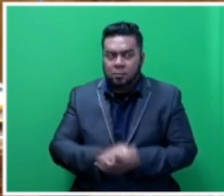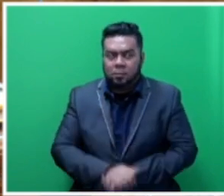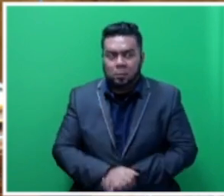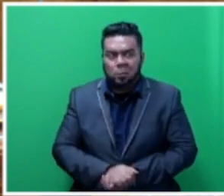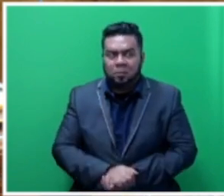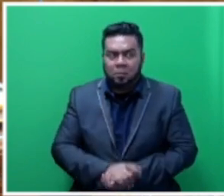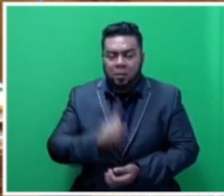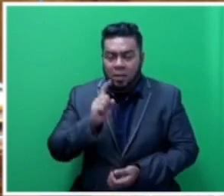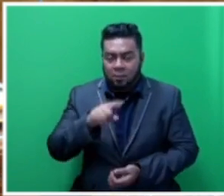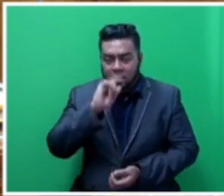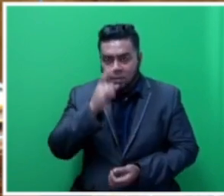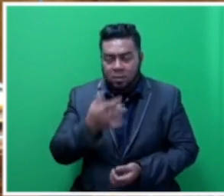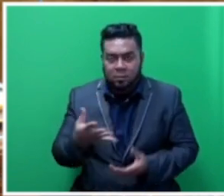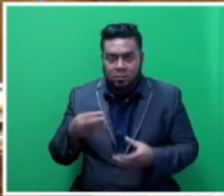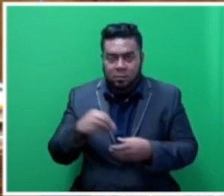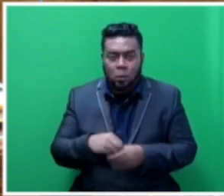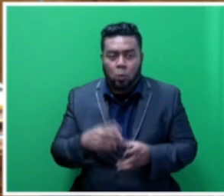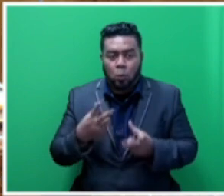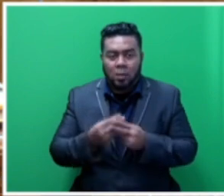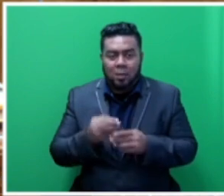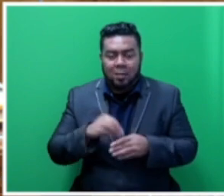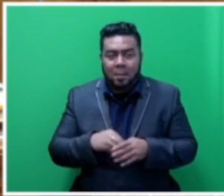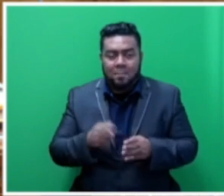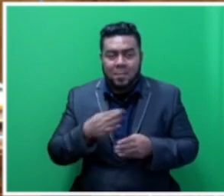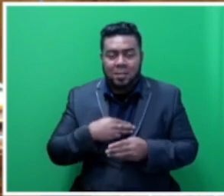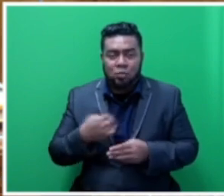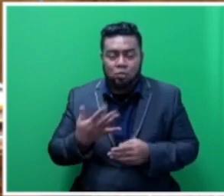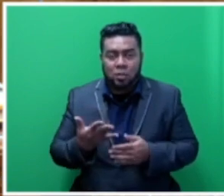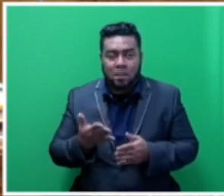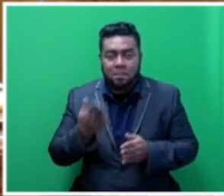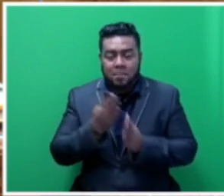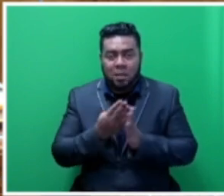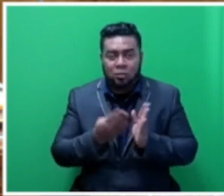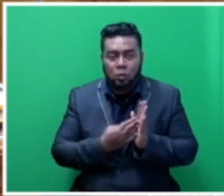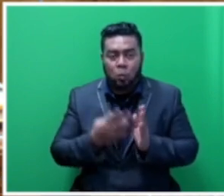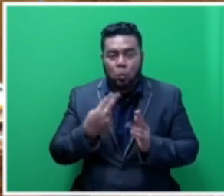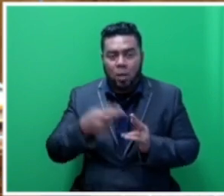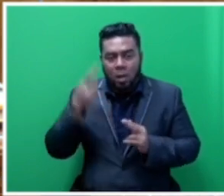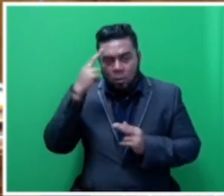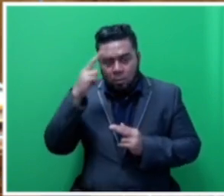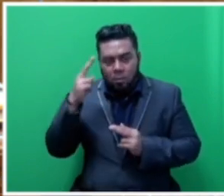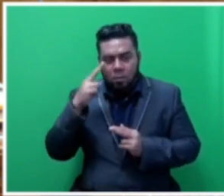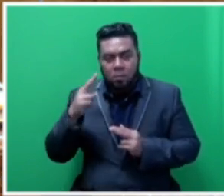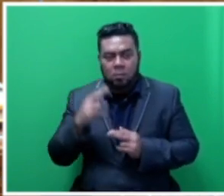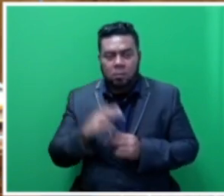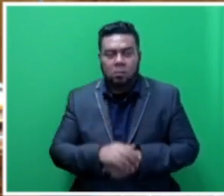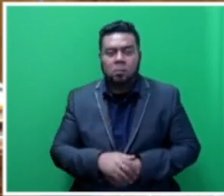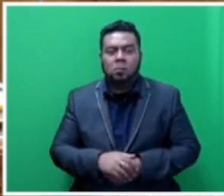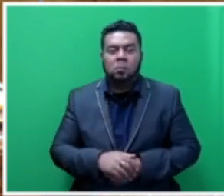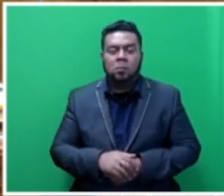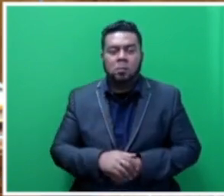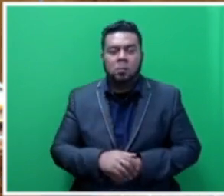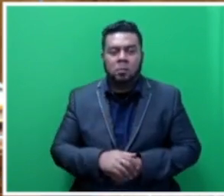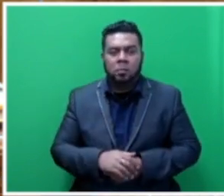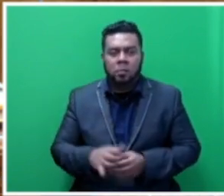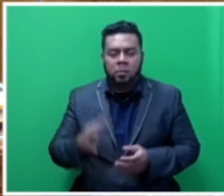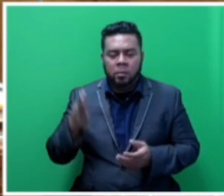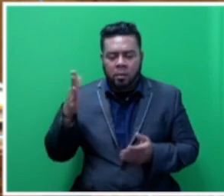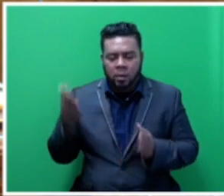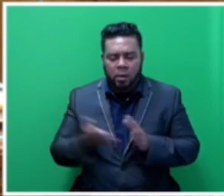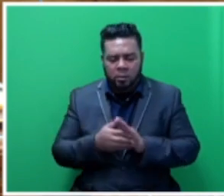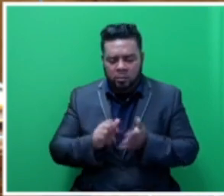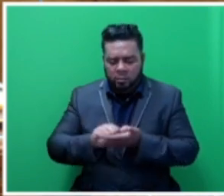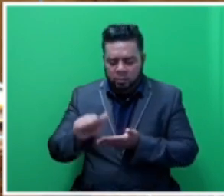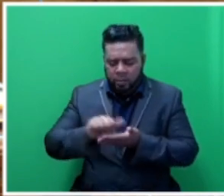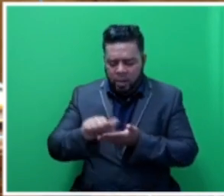if it cannot be sourced from within the ministry's budget, which are normally underspent.